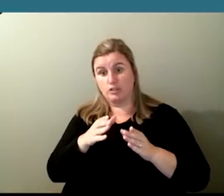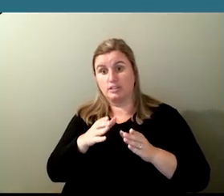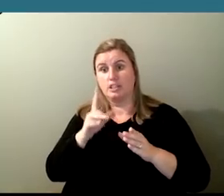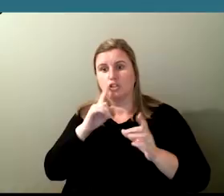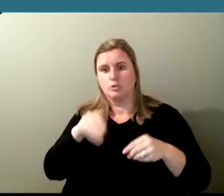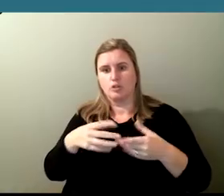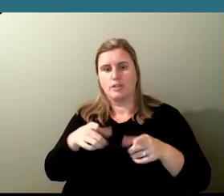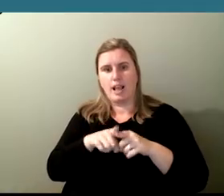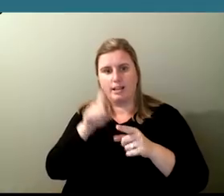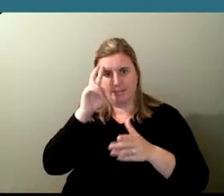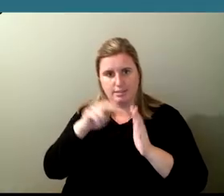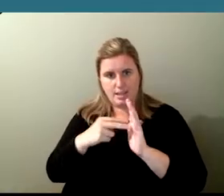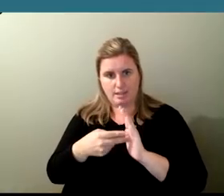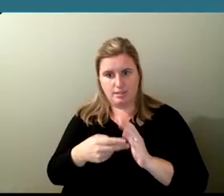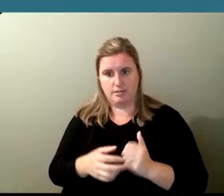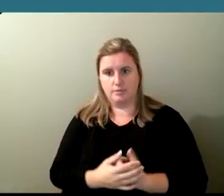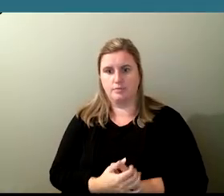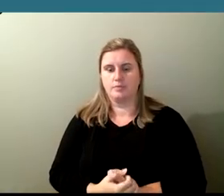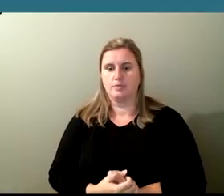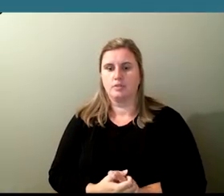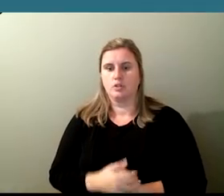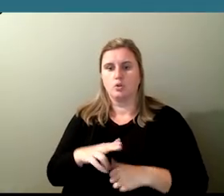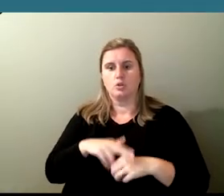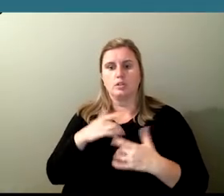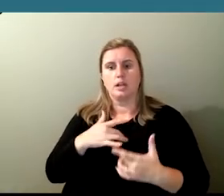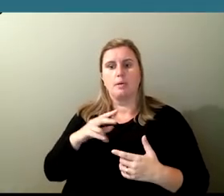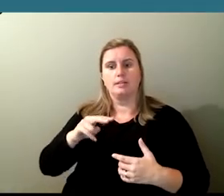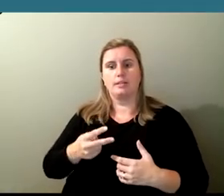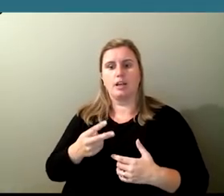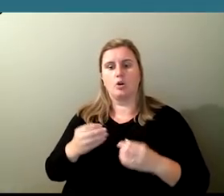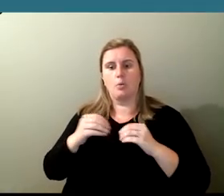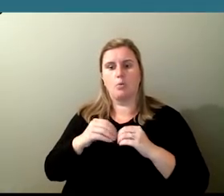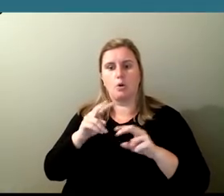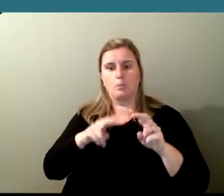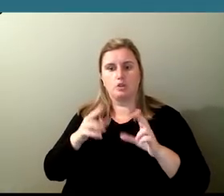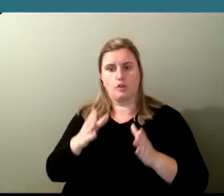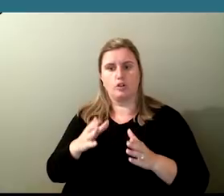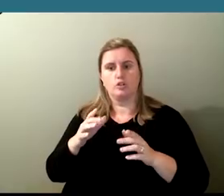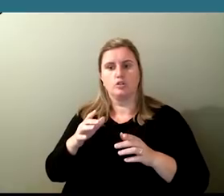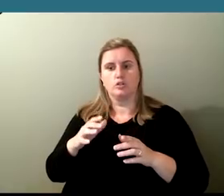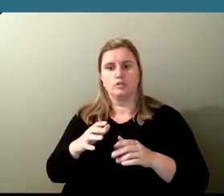as intended. It's usually done by a second or more observers. In some cases, the